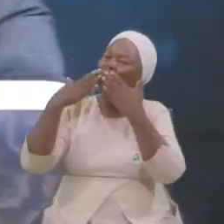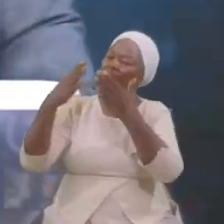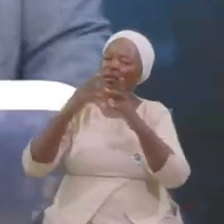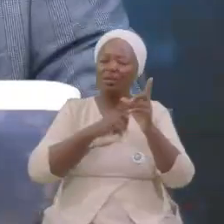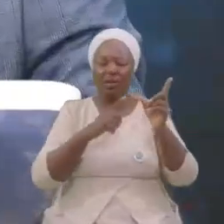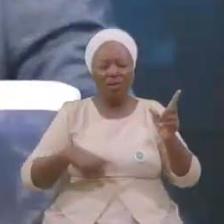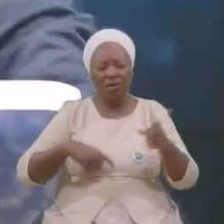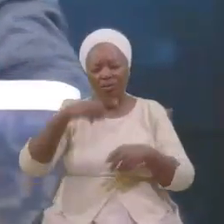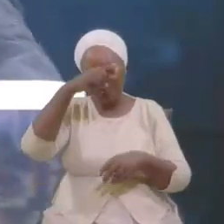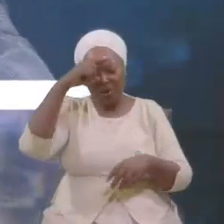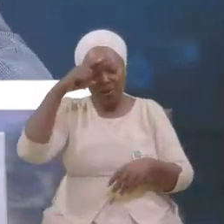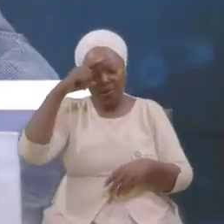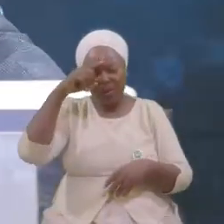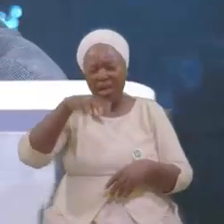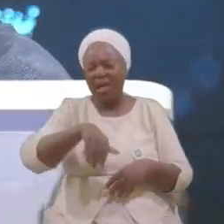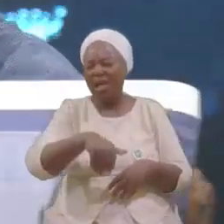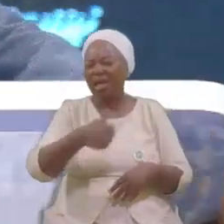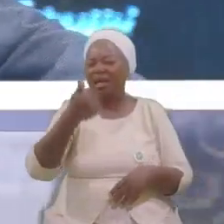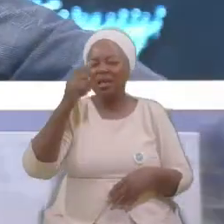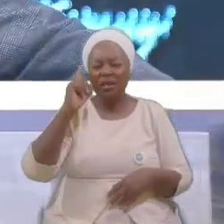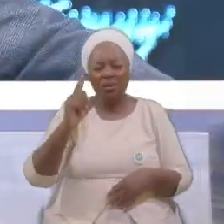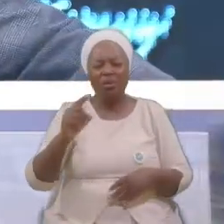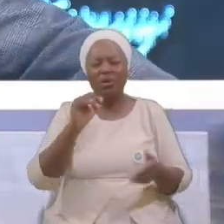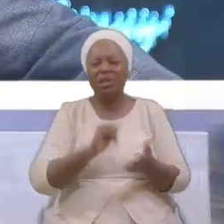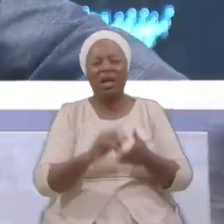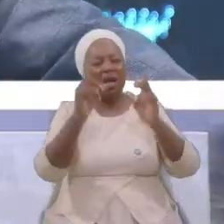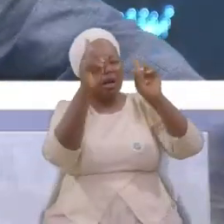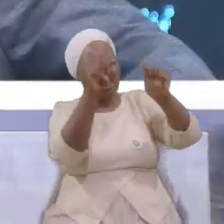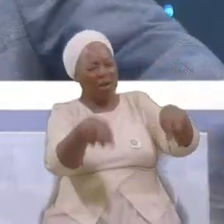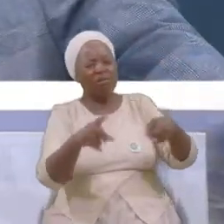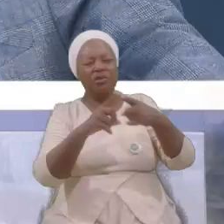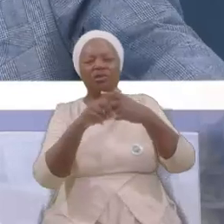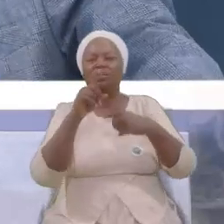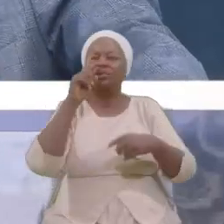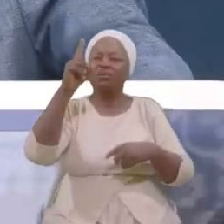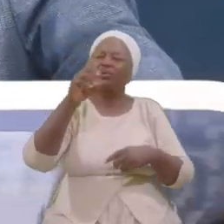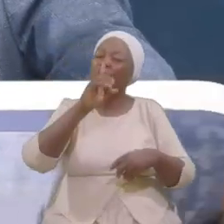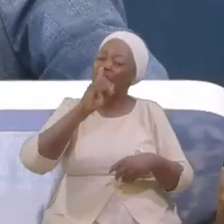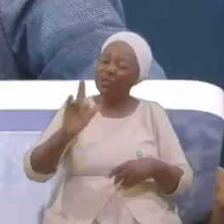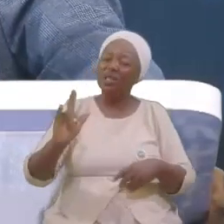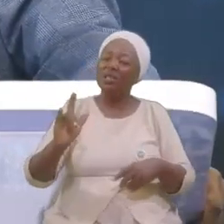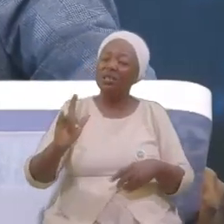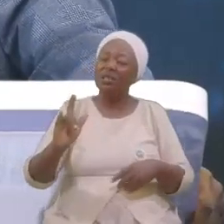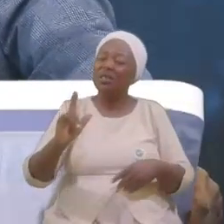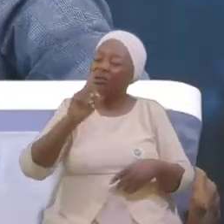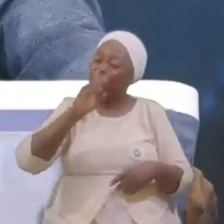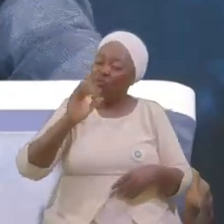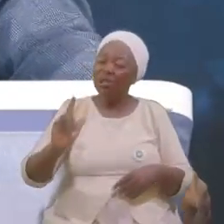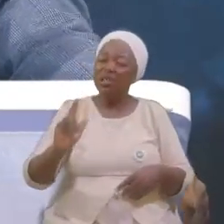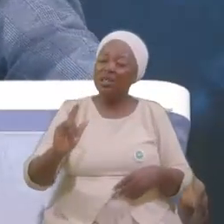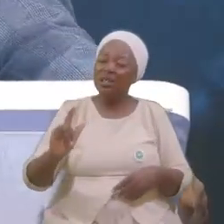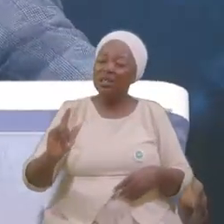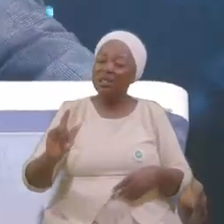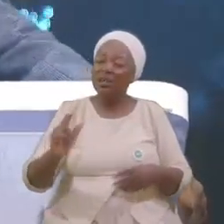because whosoever comes to you genuinely, sincerely,